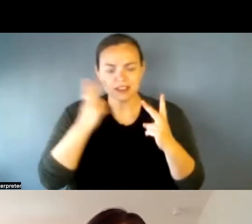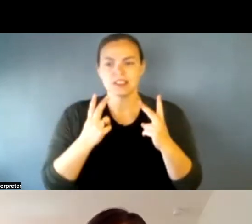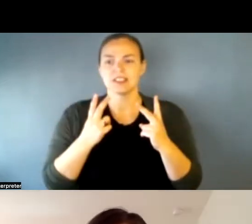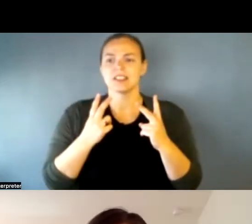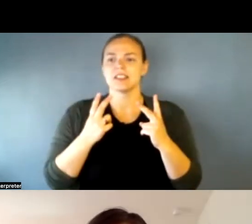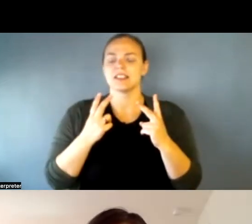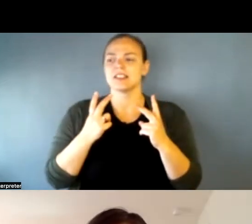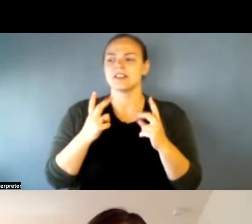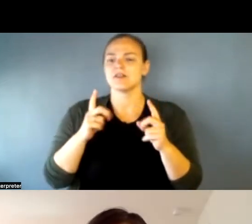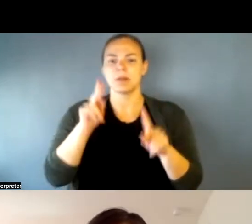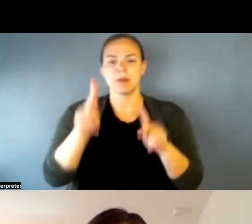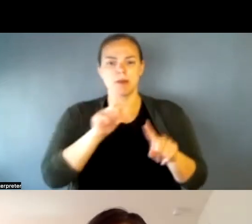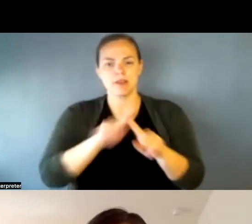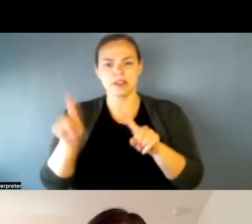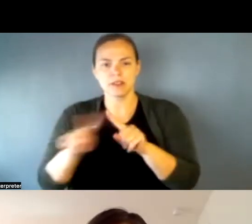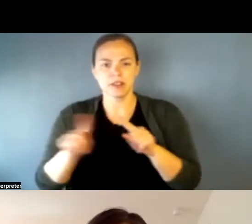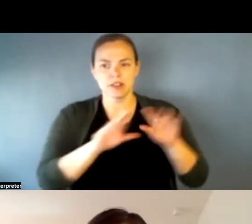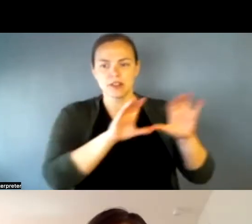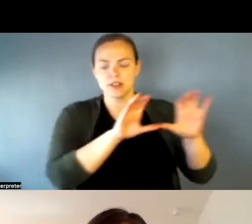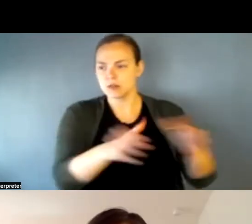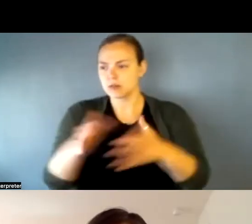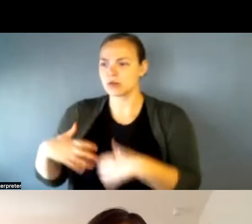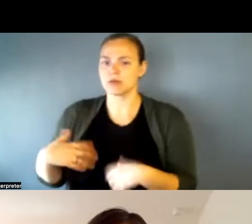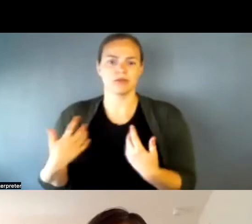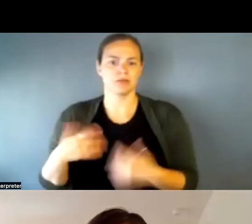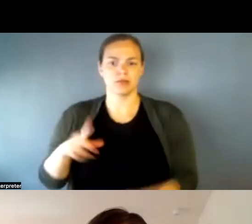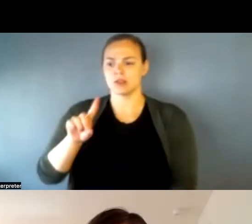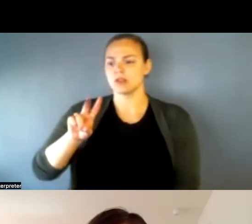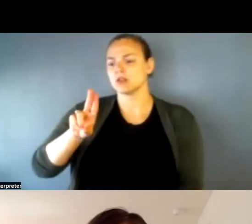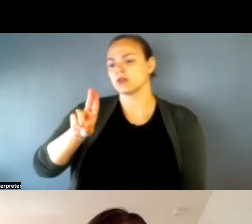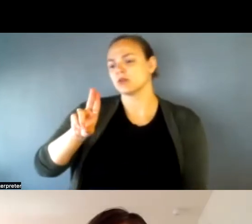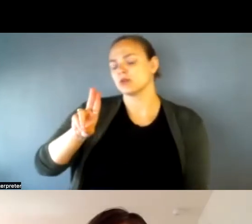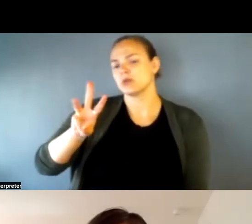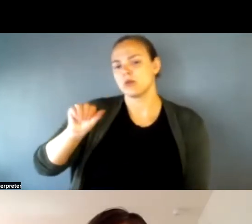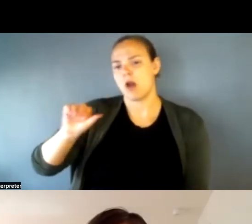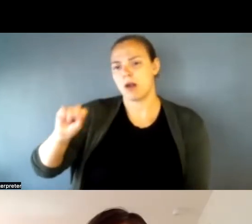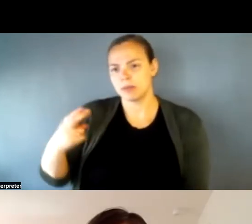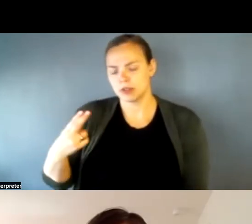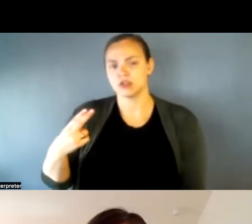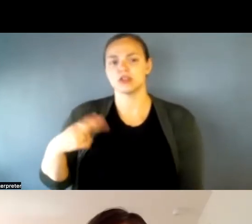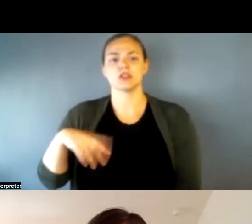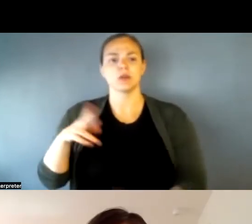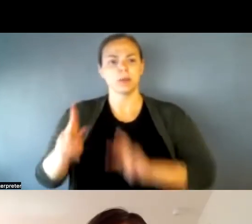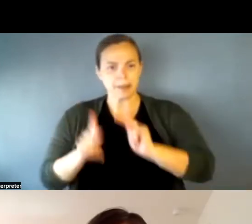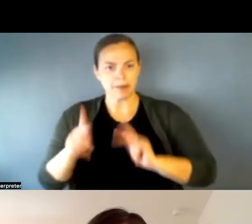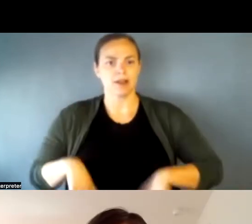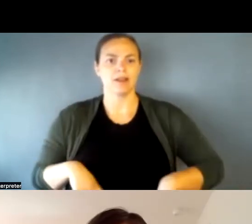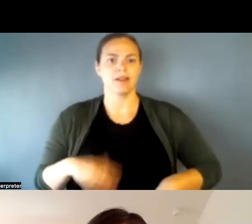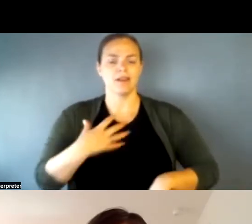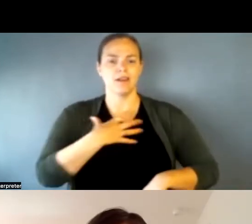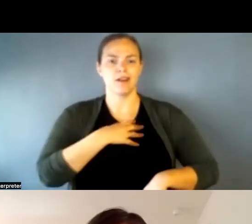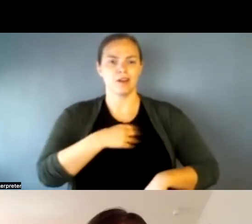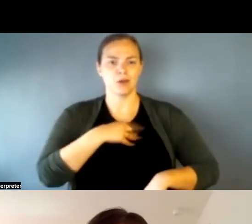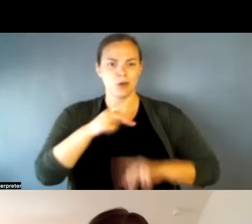ethnic backgrounds, of Duwamish people and white settlers and other Seattleites, of trying to